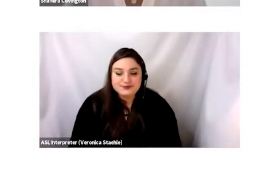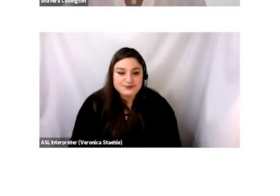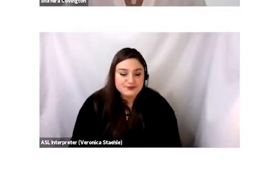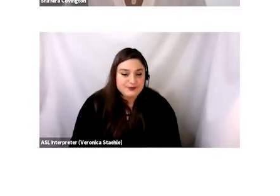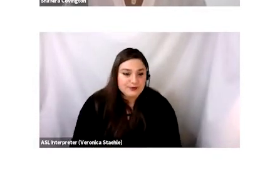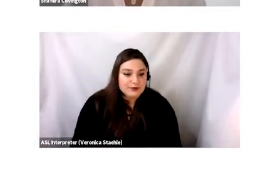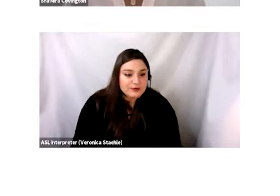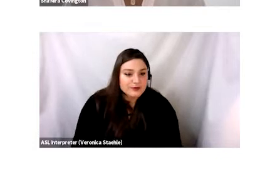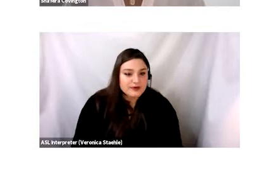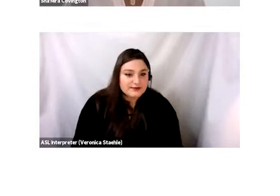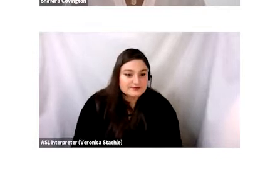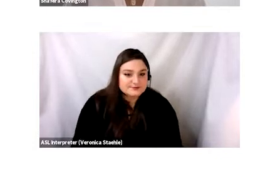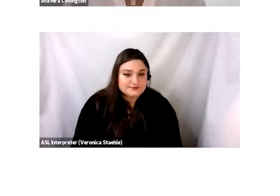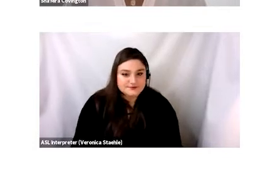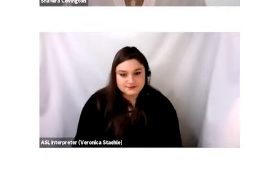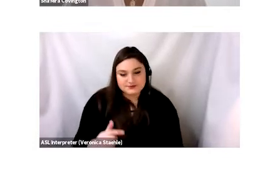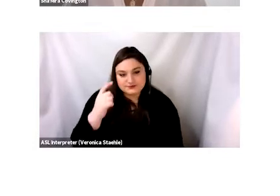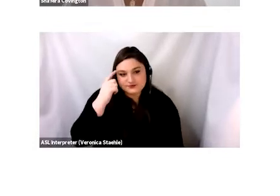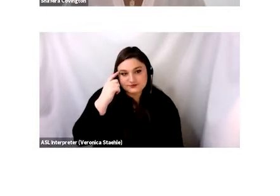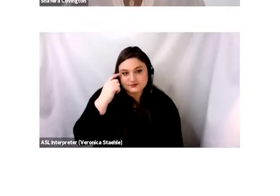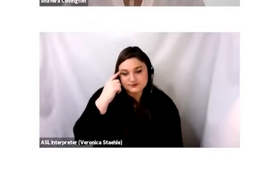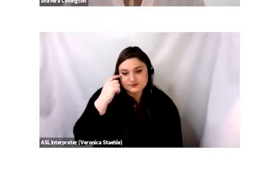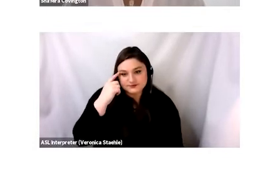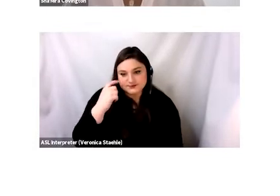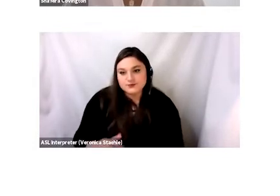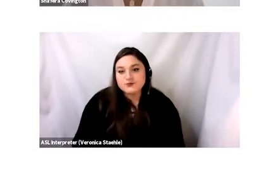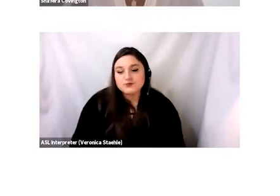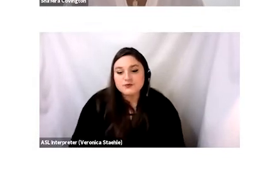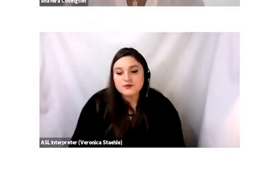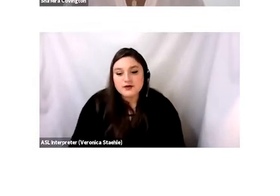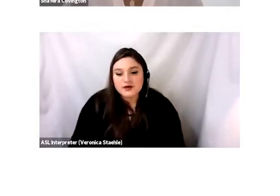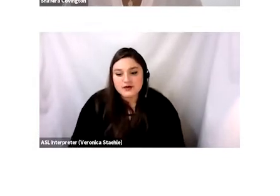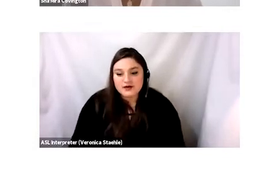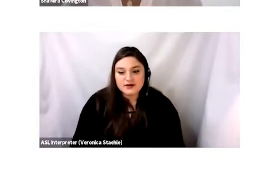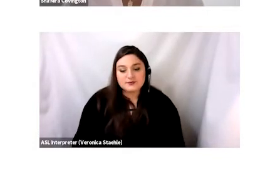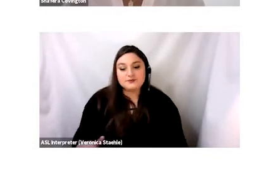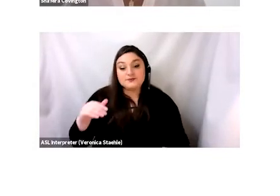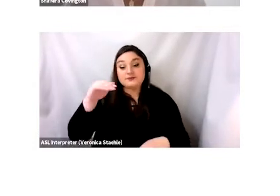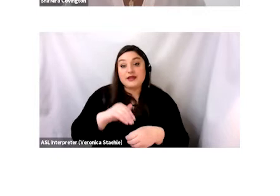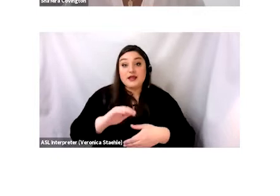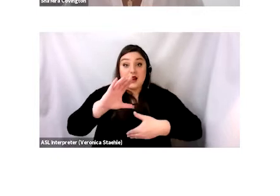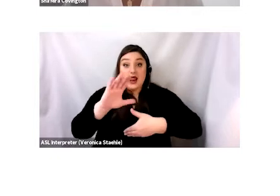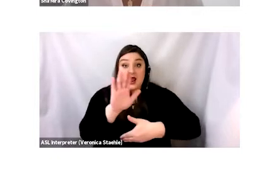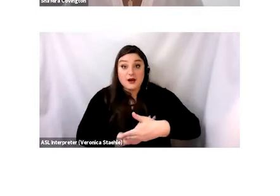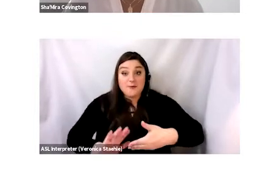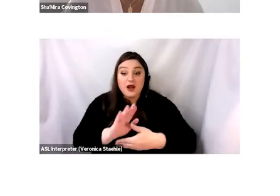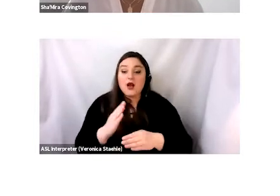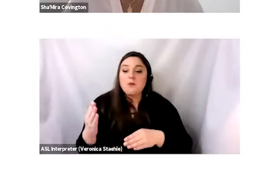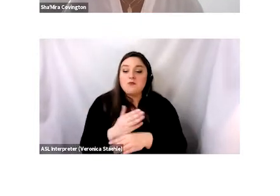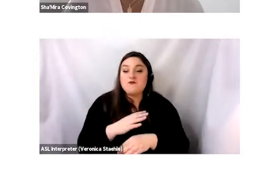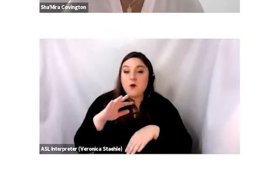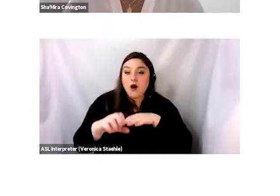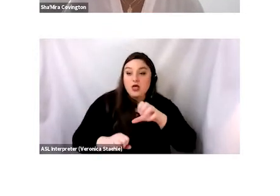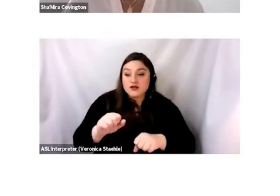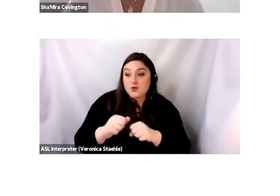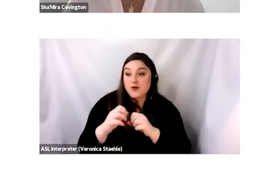And in Latin America, prior to colonization, cotton was already a staple crop for indigenous cultures. In fact, Peru, cotton textiles were